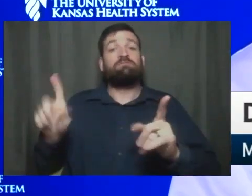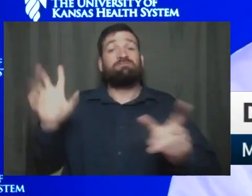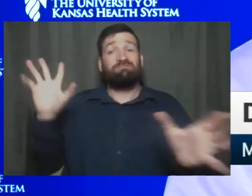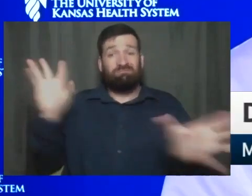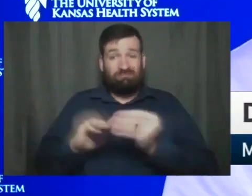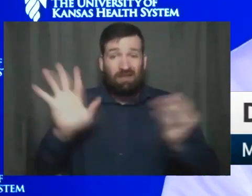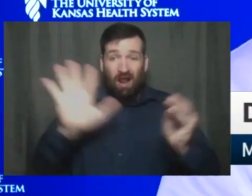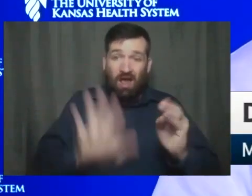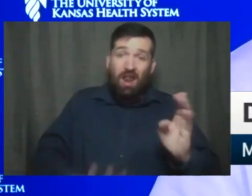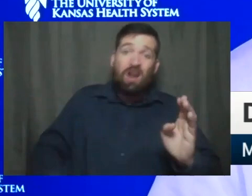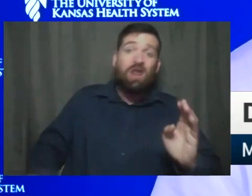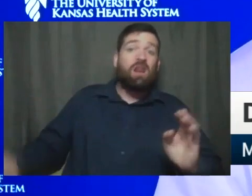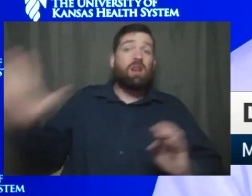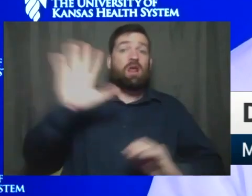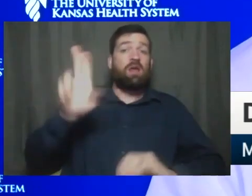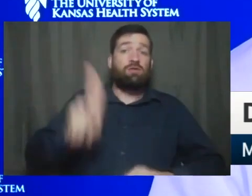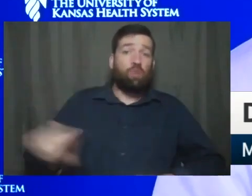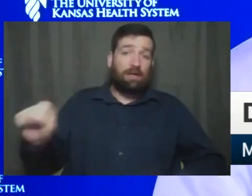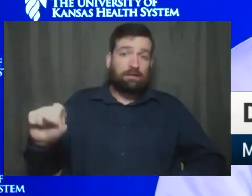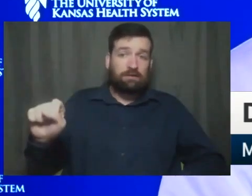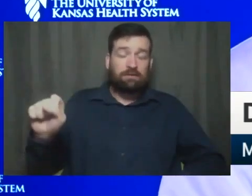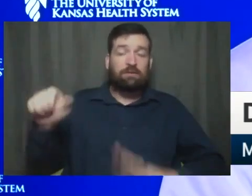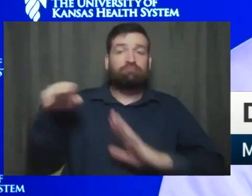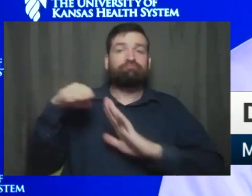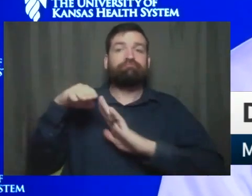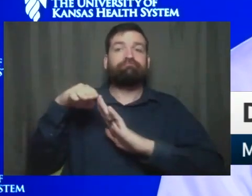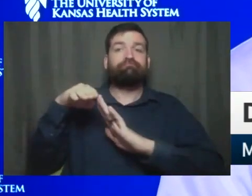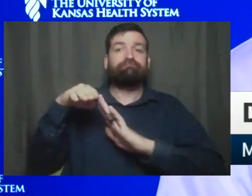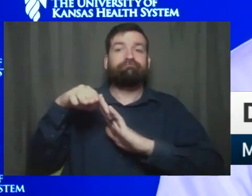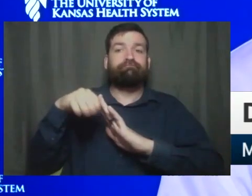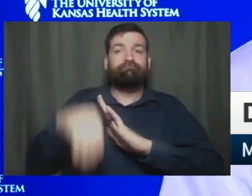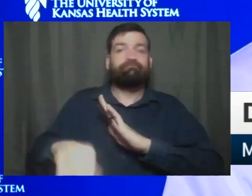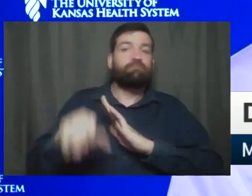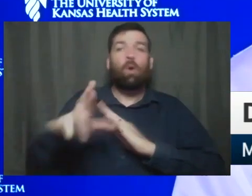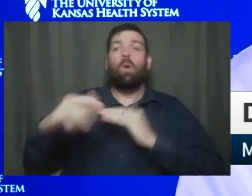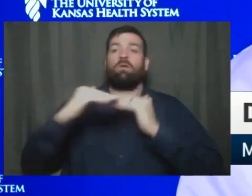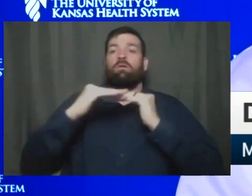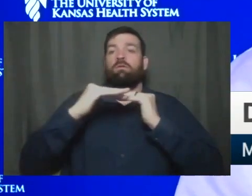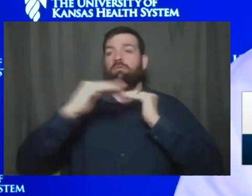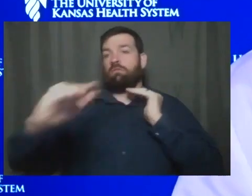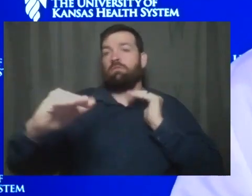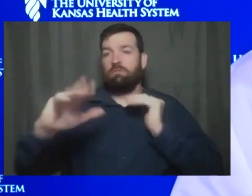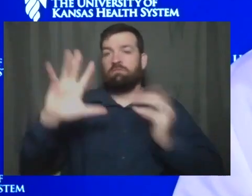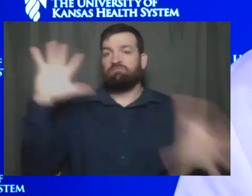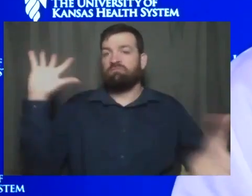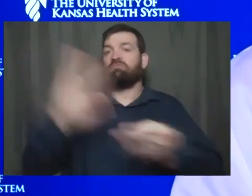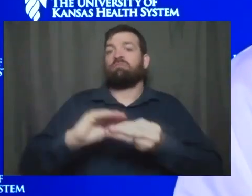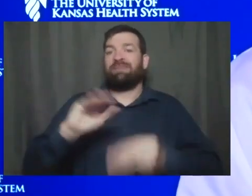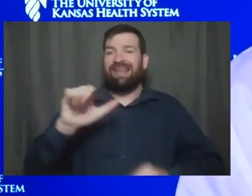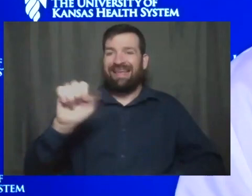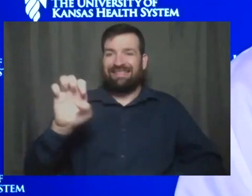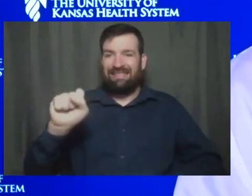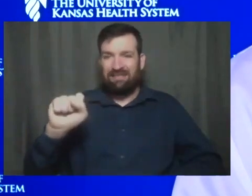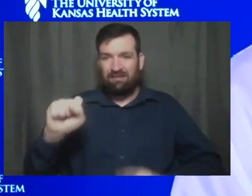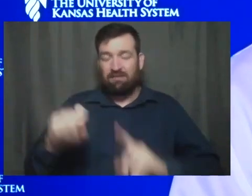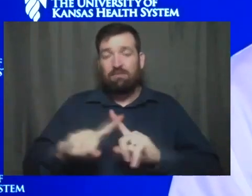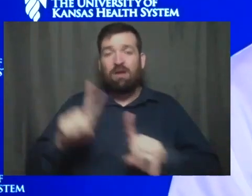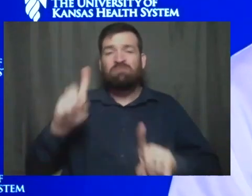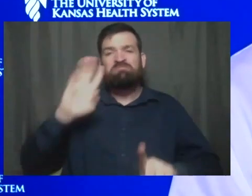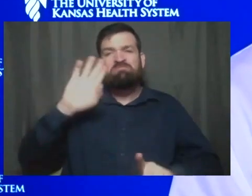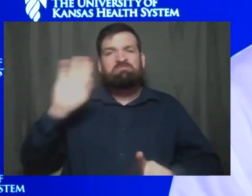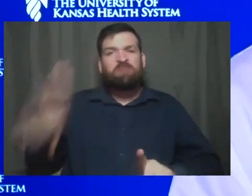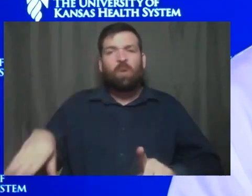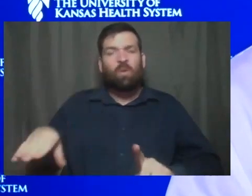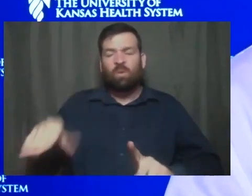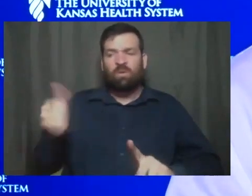to be a decline or a plateau of overall cases, which is important, but we know cases really aren't the